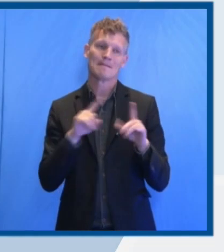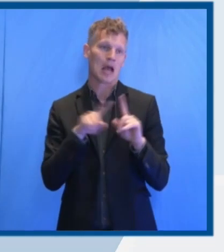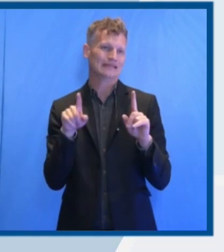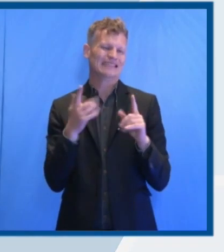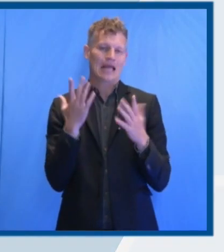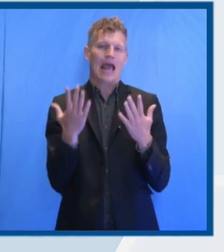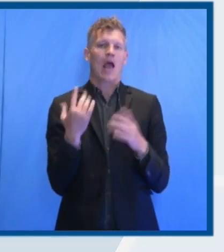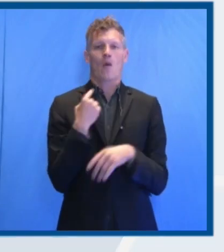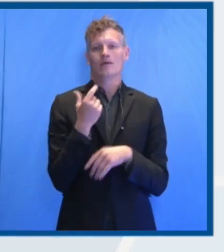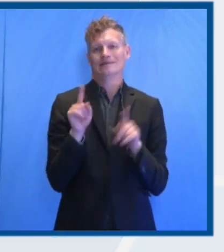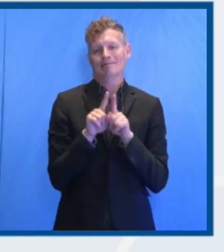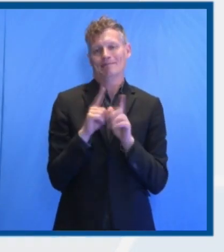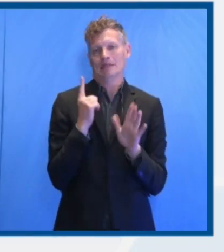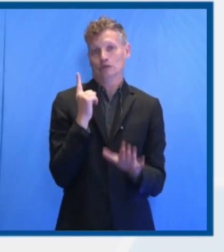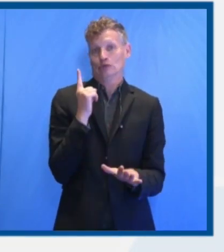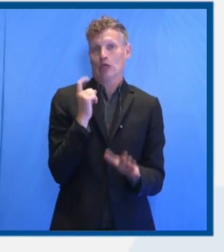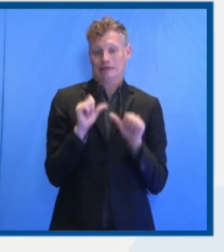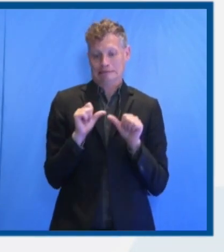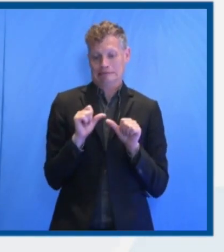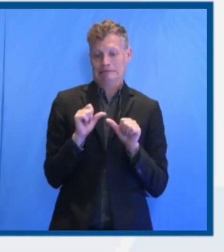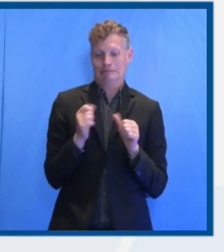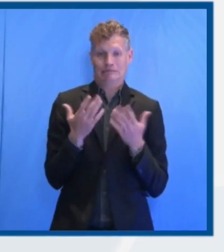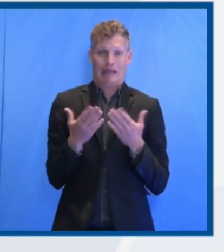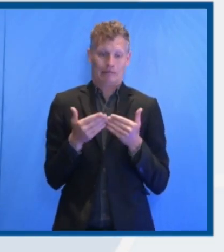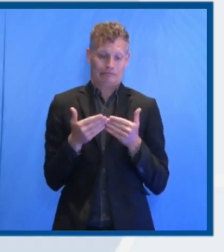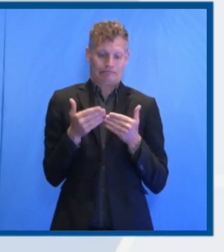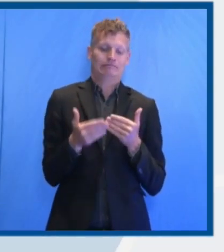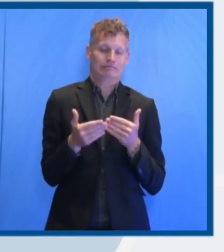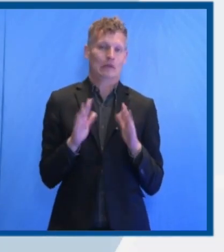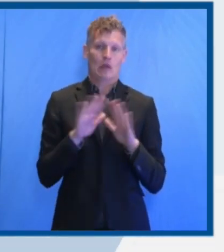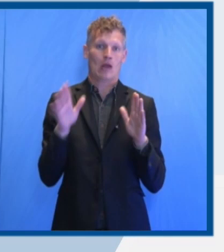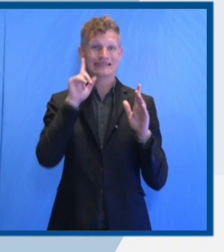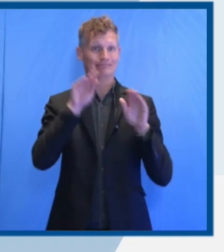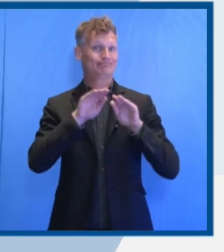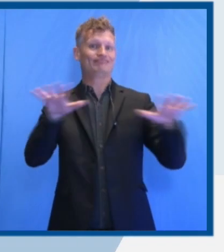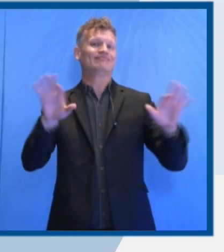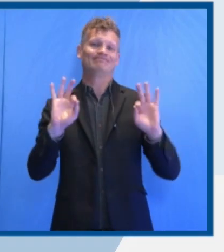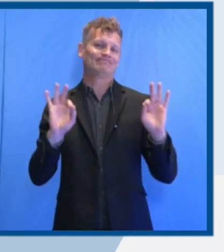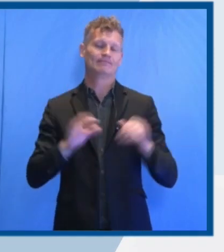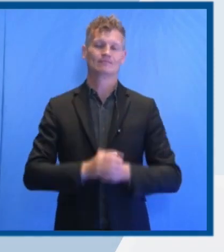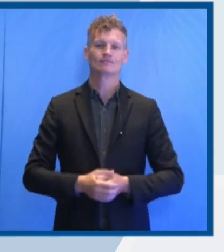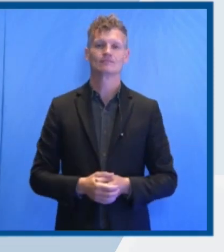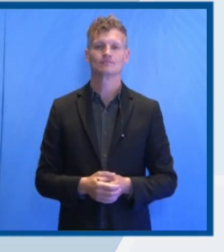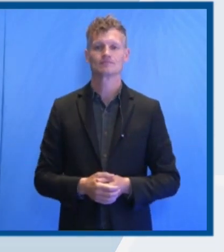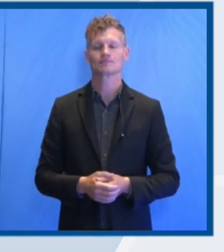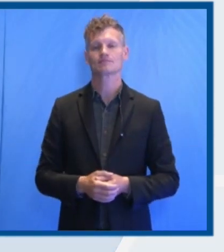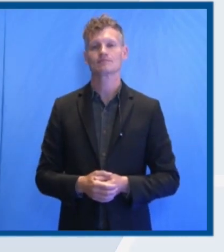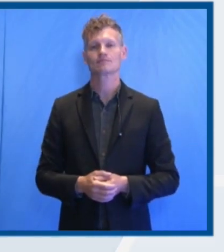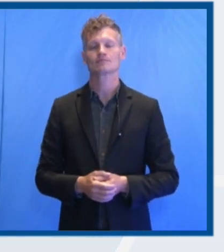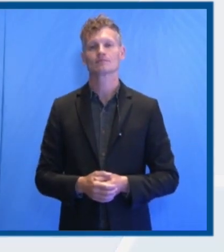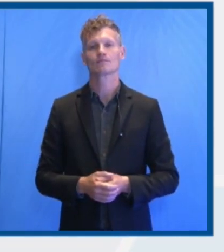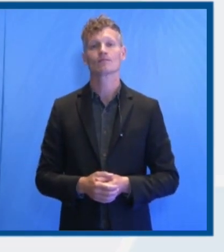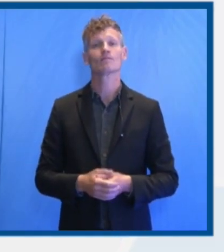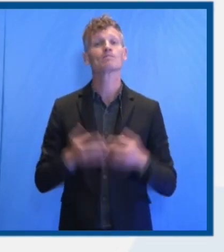And one question to all the various speakers. How can funding for